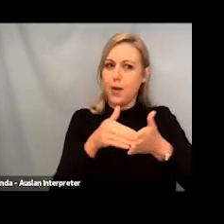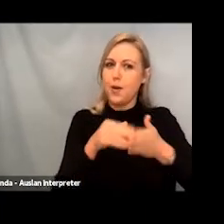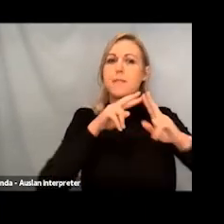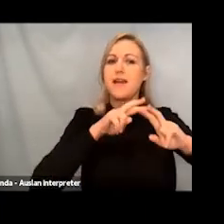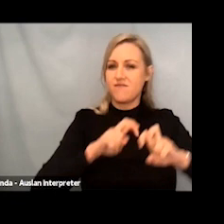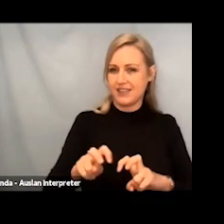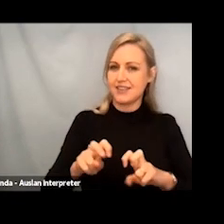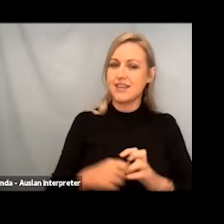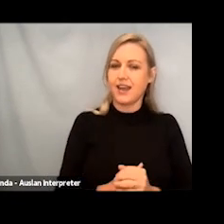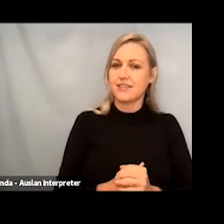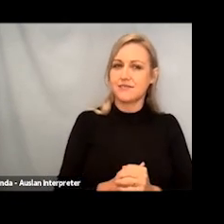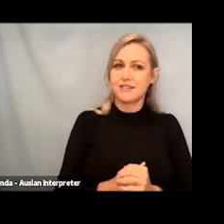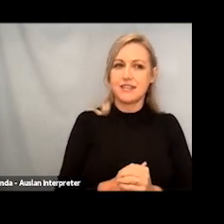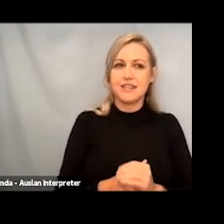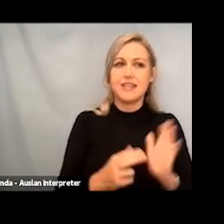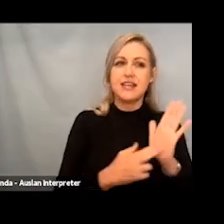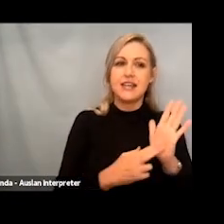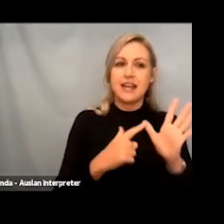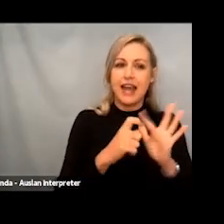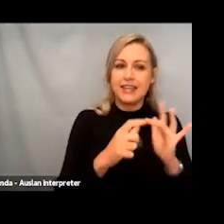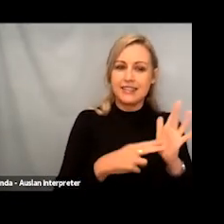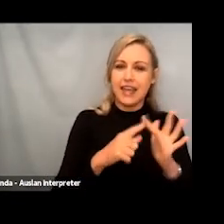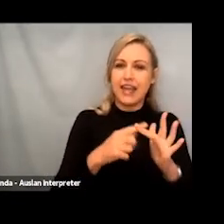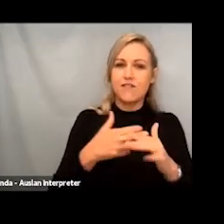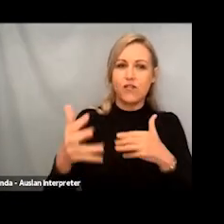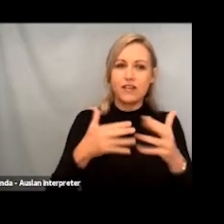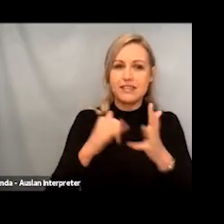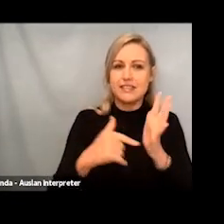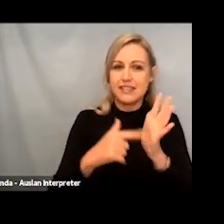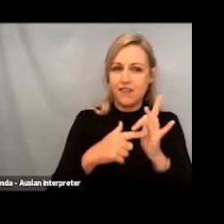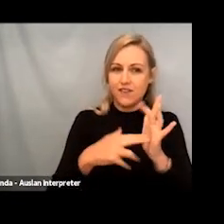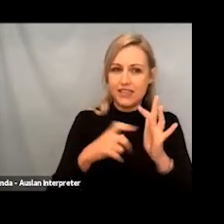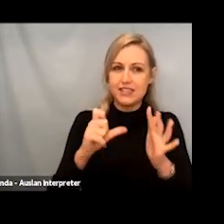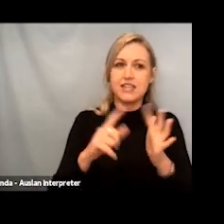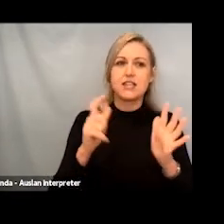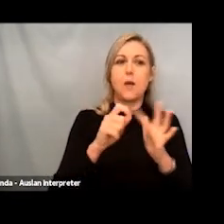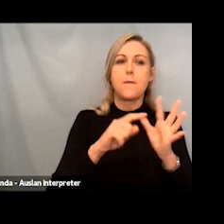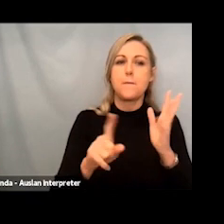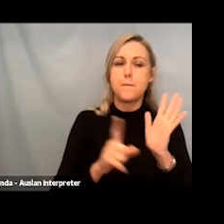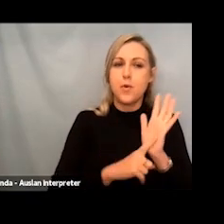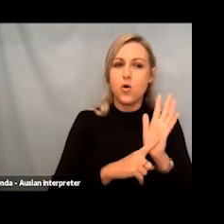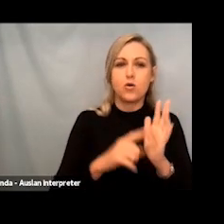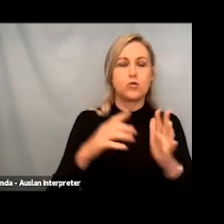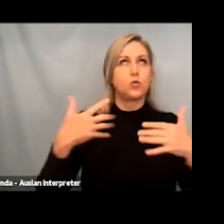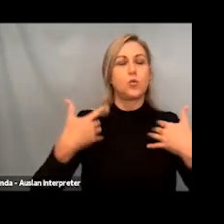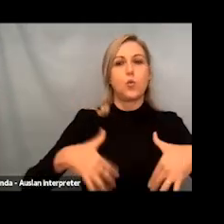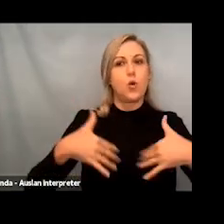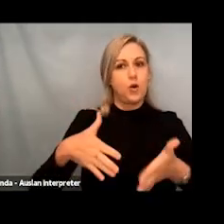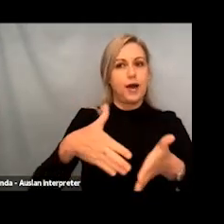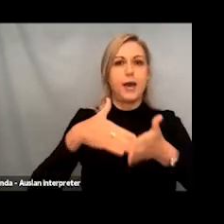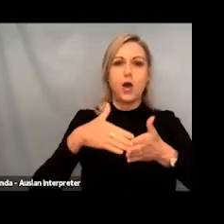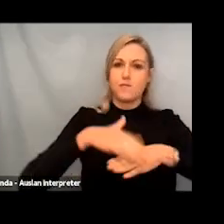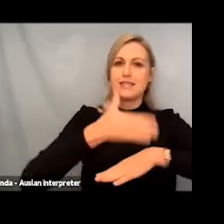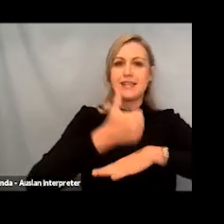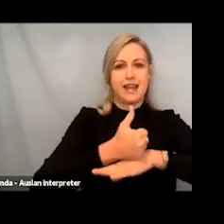really, again, Nadine for facilitating this at St Vincent's, Paul and Mark for being a massive help in setting this